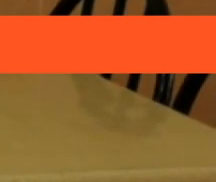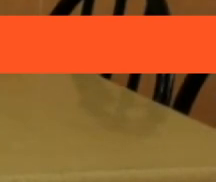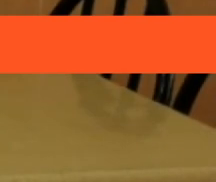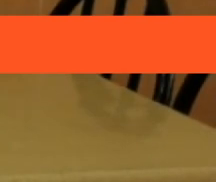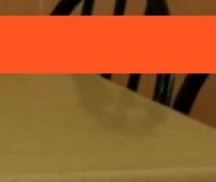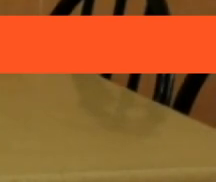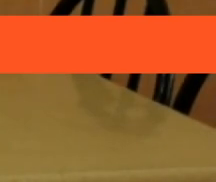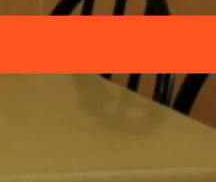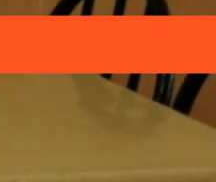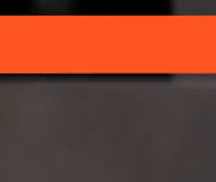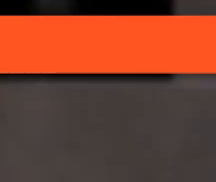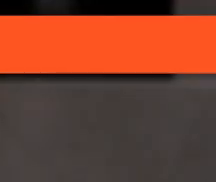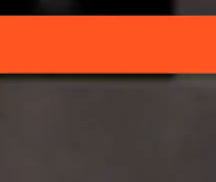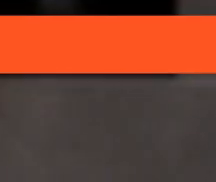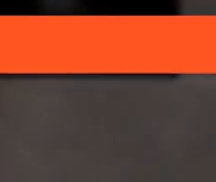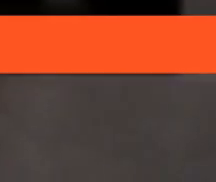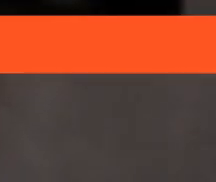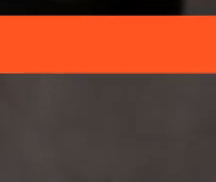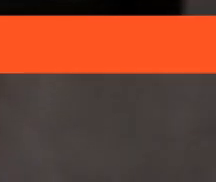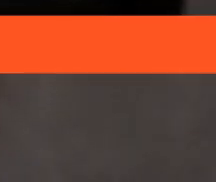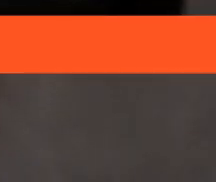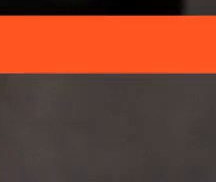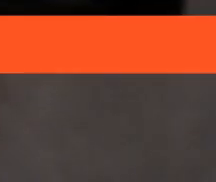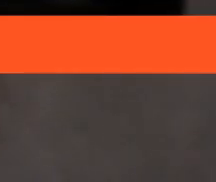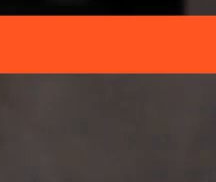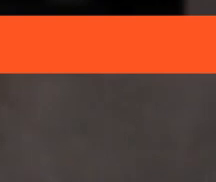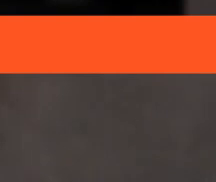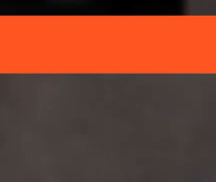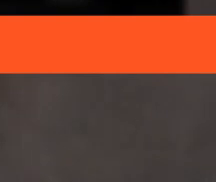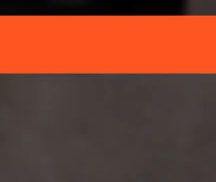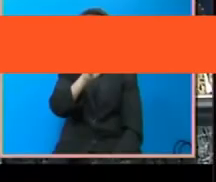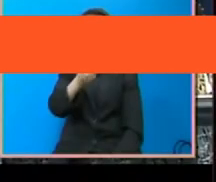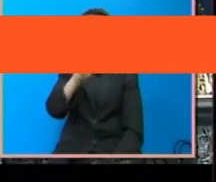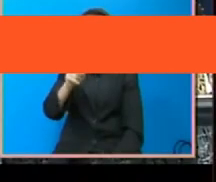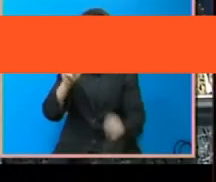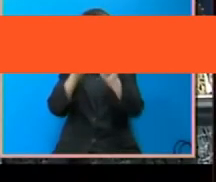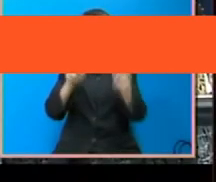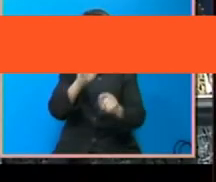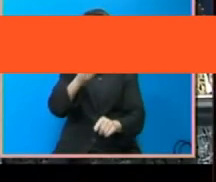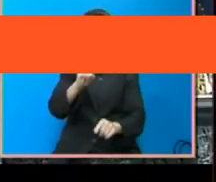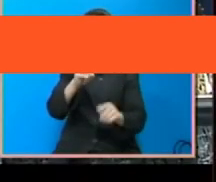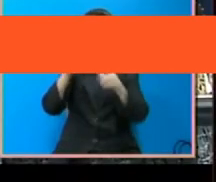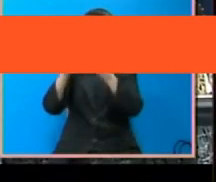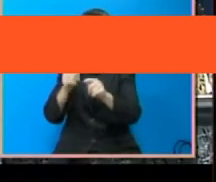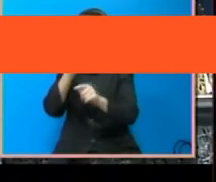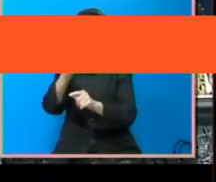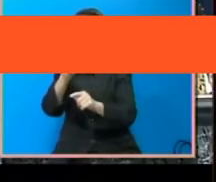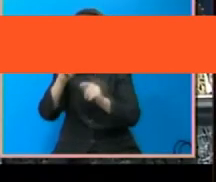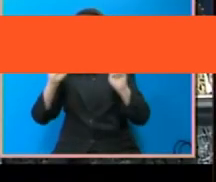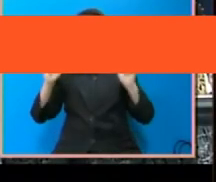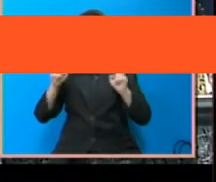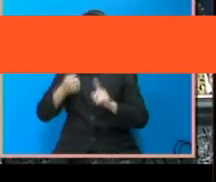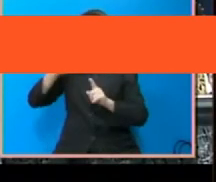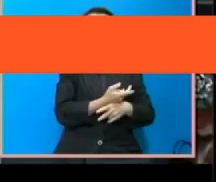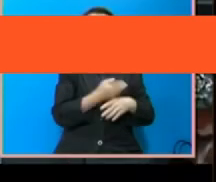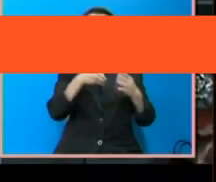further. Dubbed a generational endgame, Khairy's bill aims at reducing the burden on the public health system. This is because the